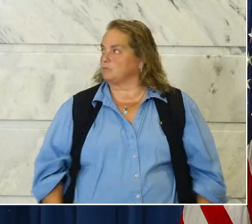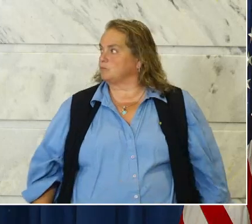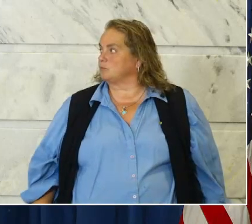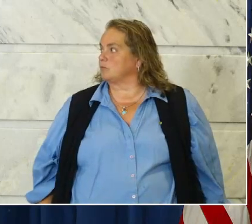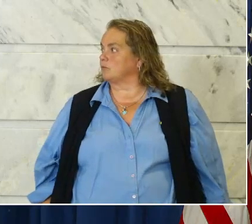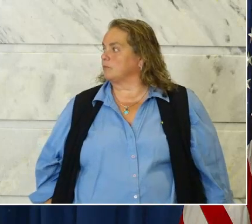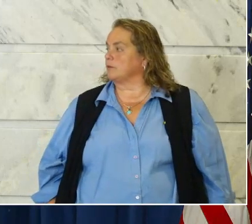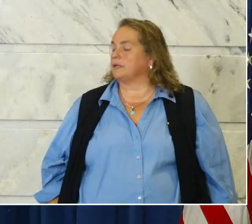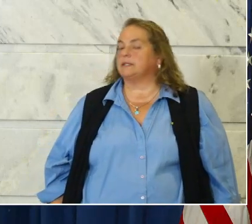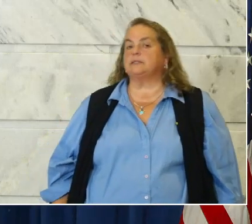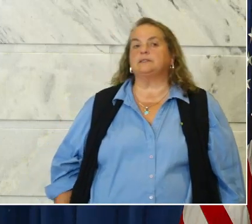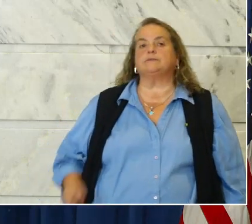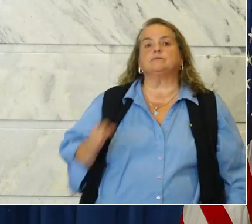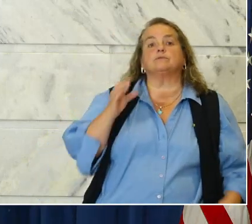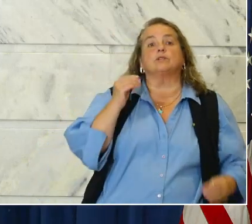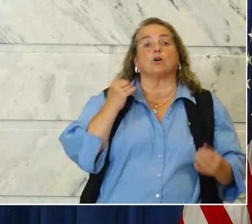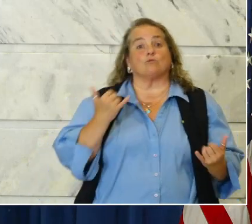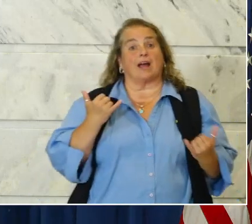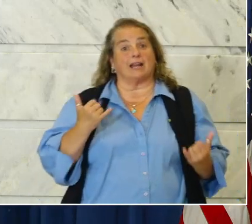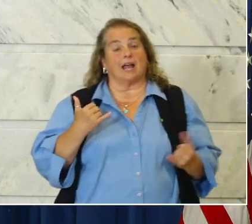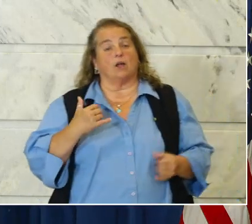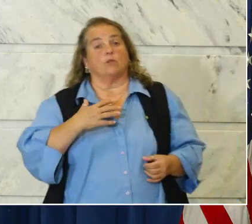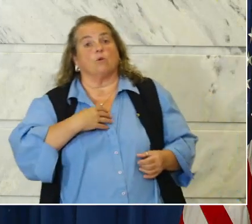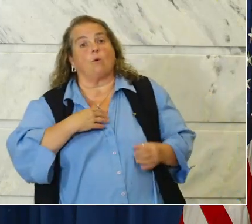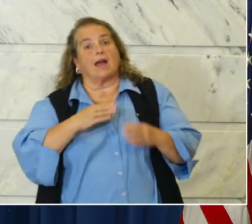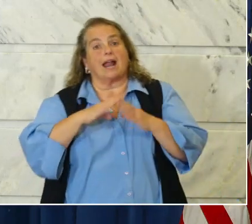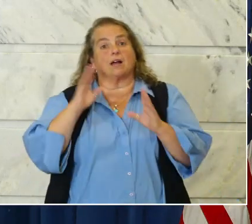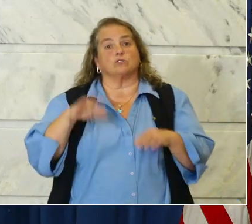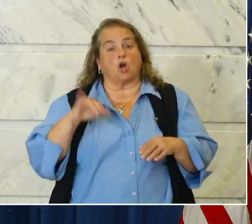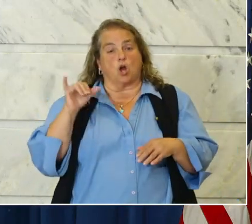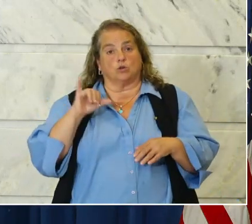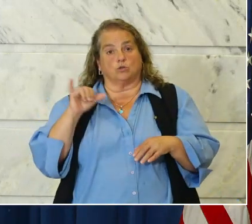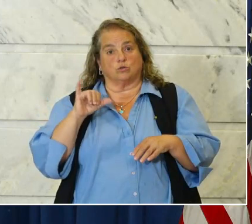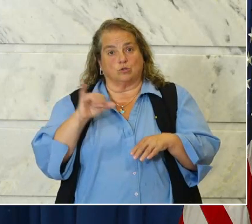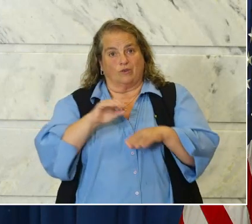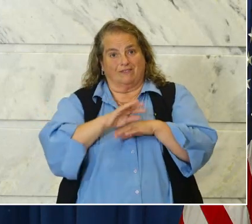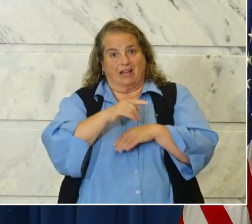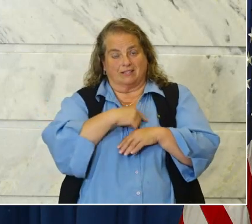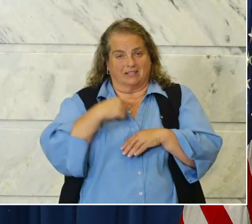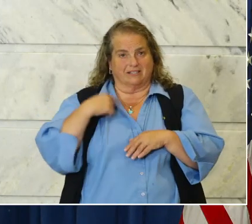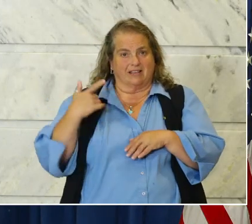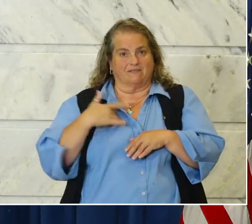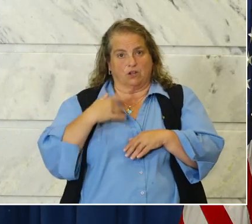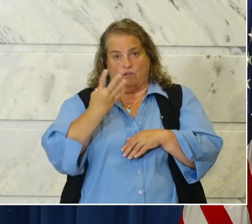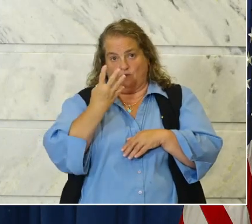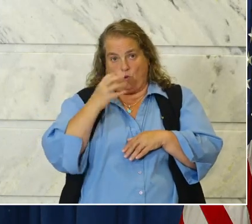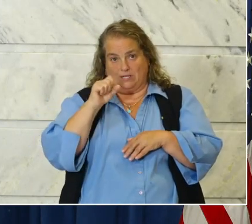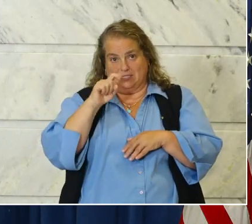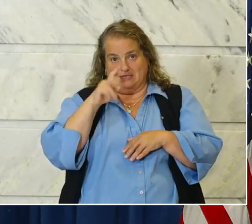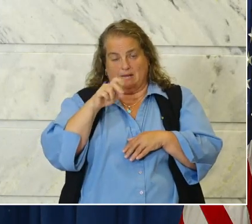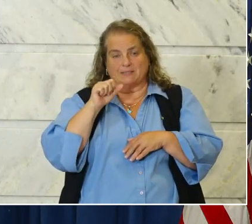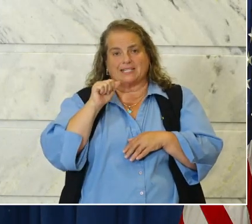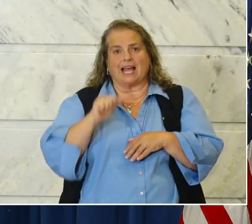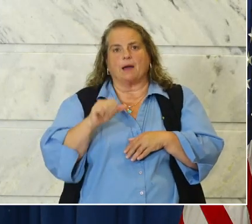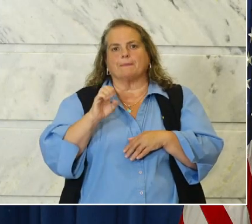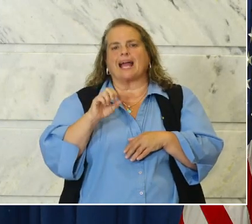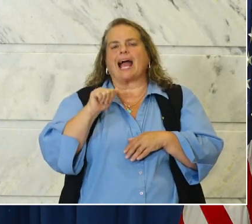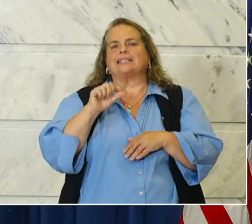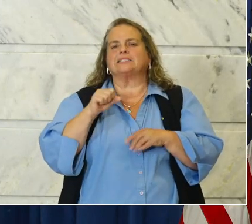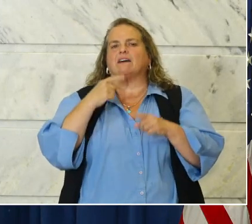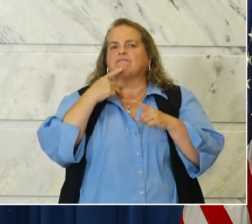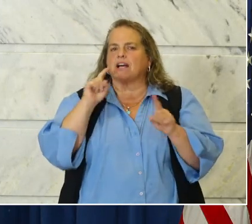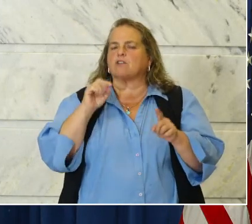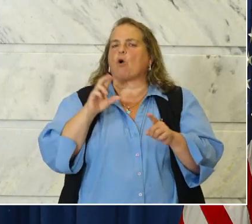So right now, the White House is also advising that they believe these 4 steps can be as effective or close to as